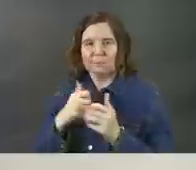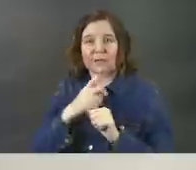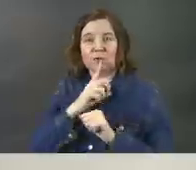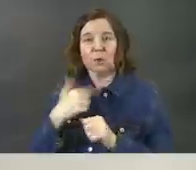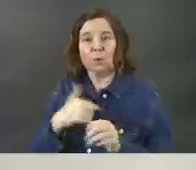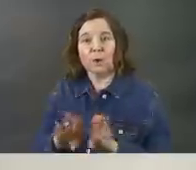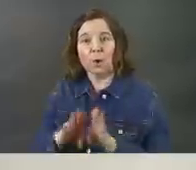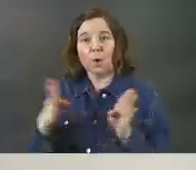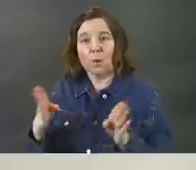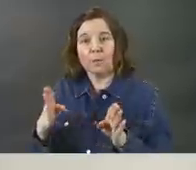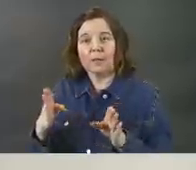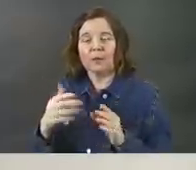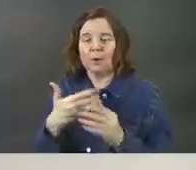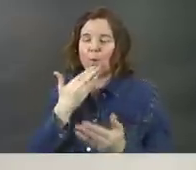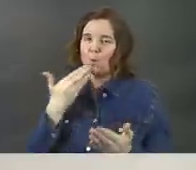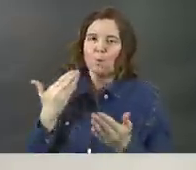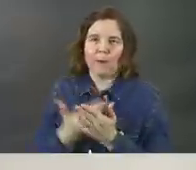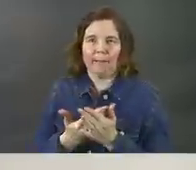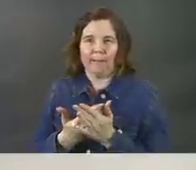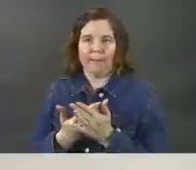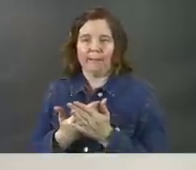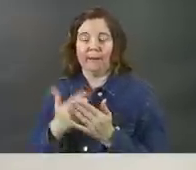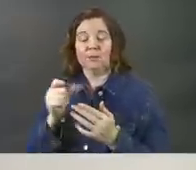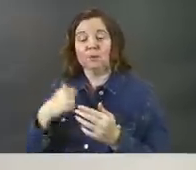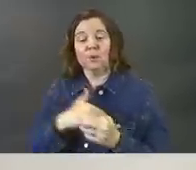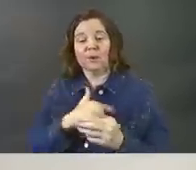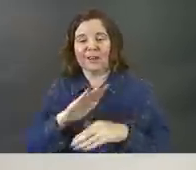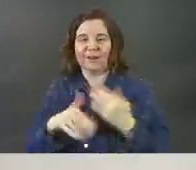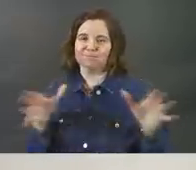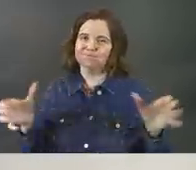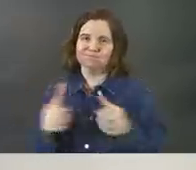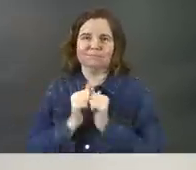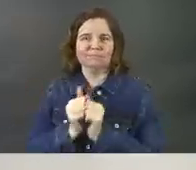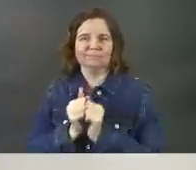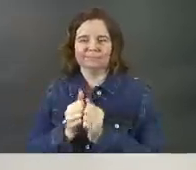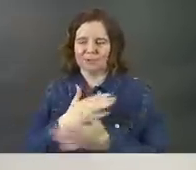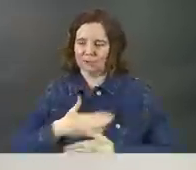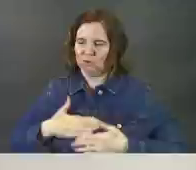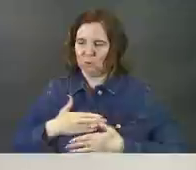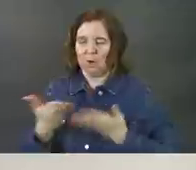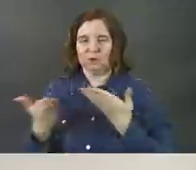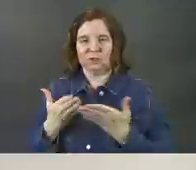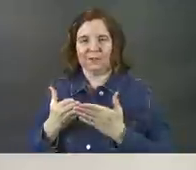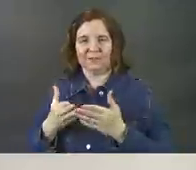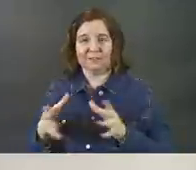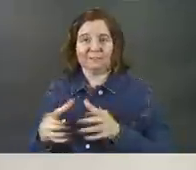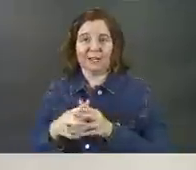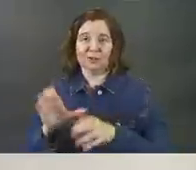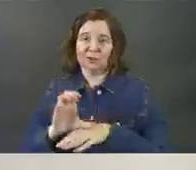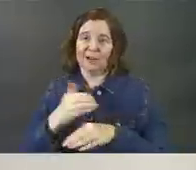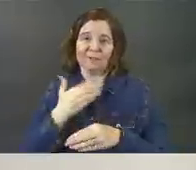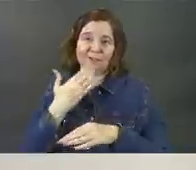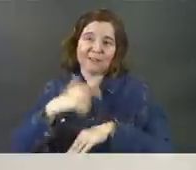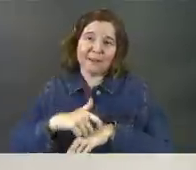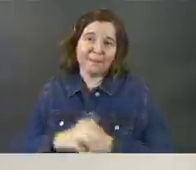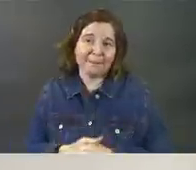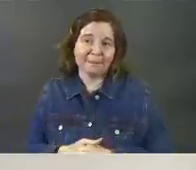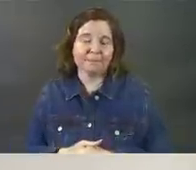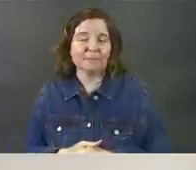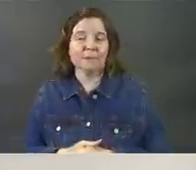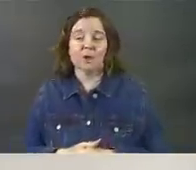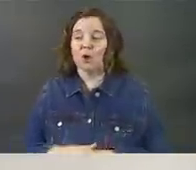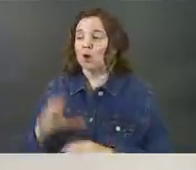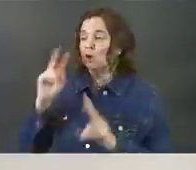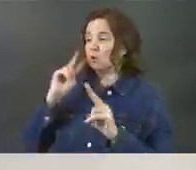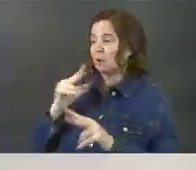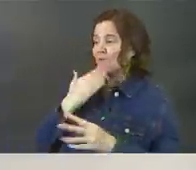sure that we reopen well, and so that we can all be together and enjoy the service and be back together at church and have a good time. So look